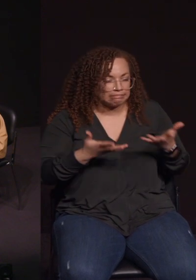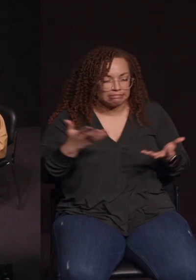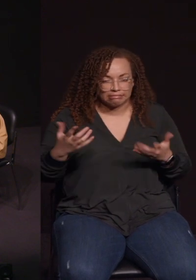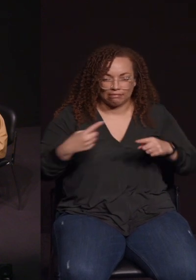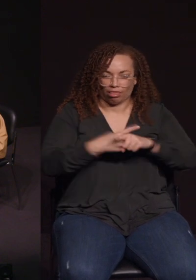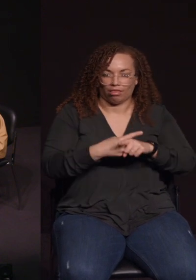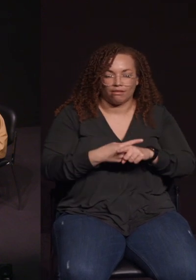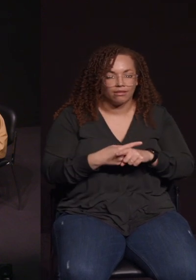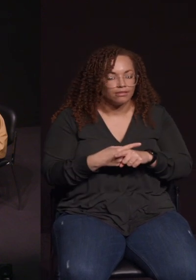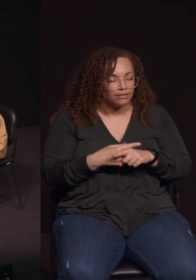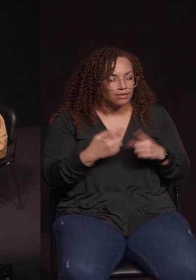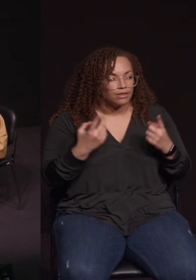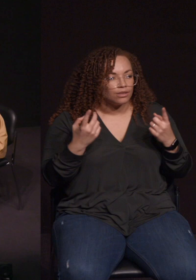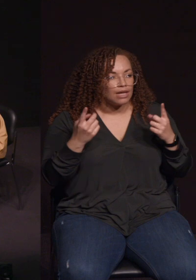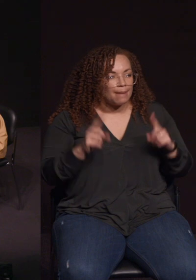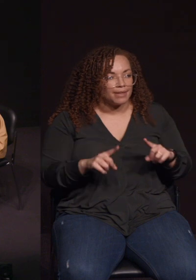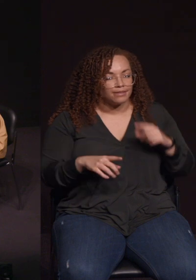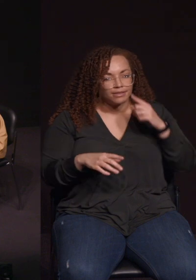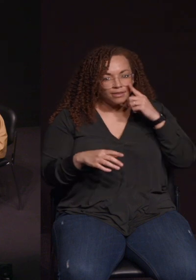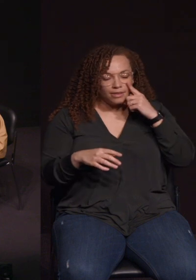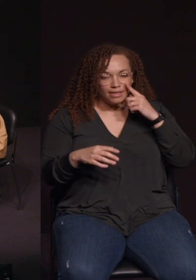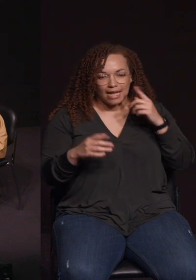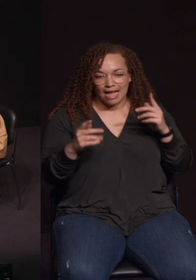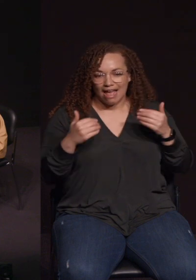have residents that's there that